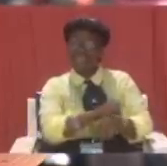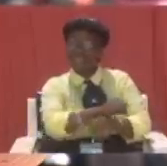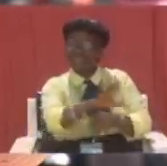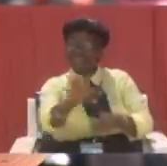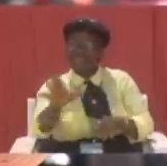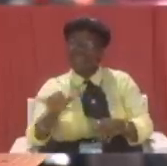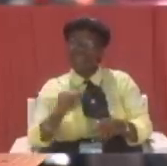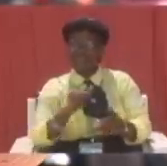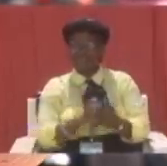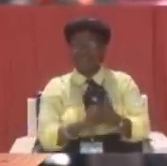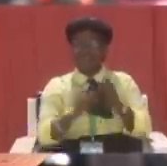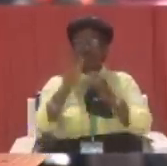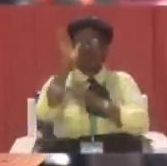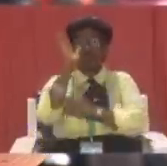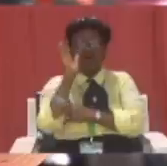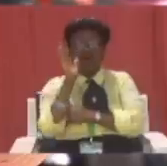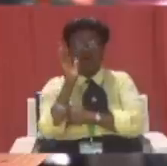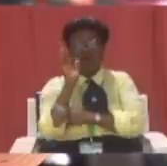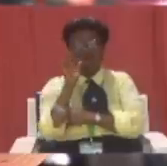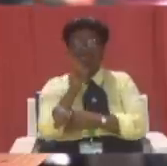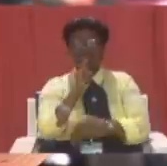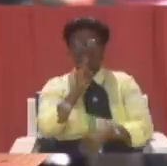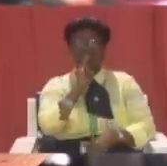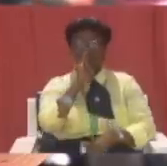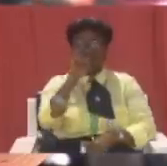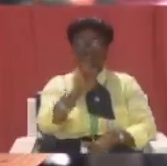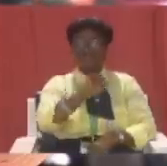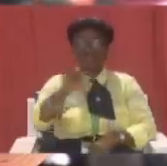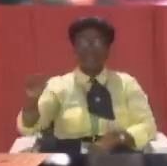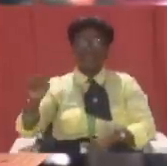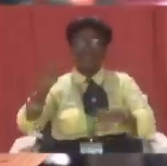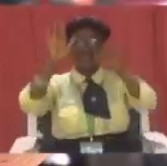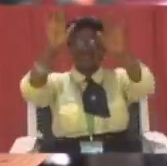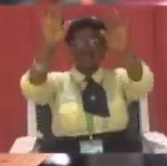that God is a miracle working God,